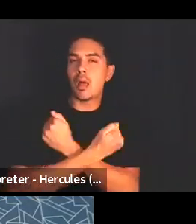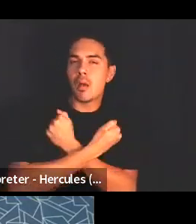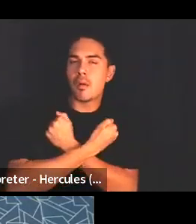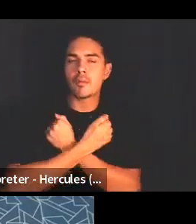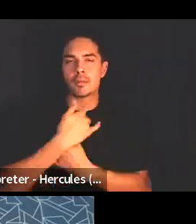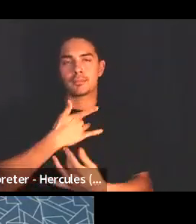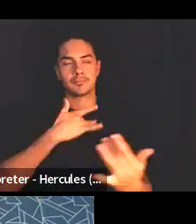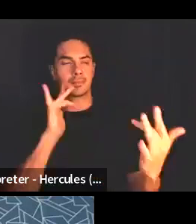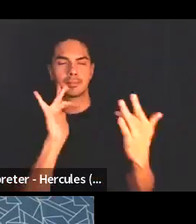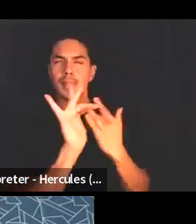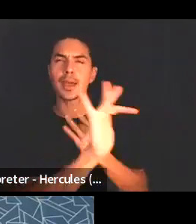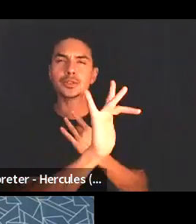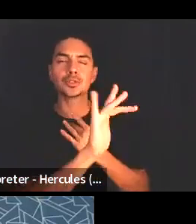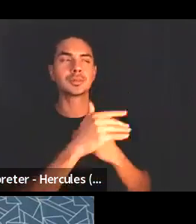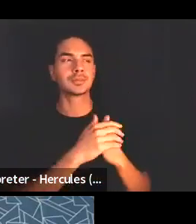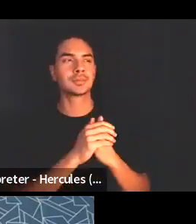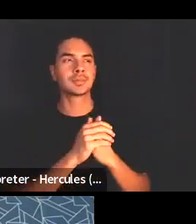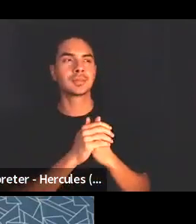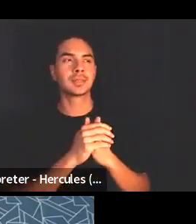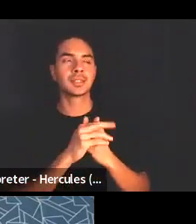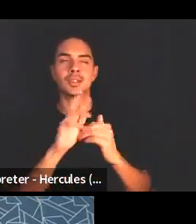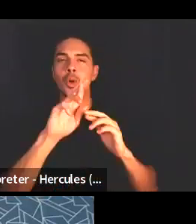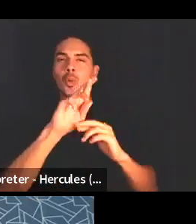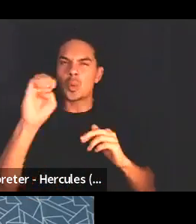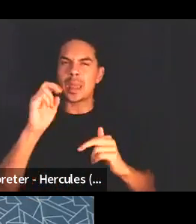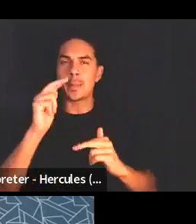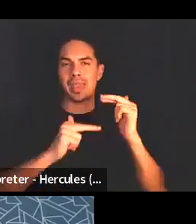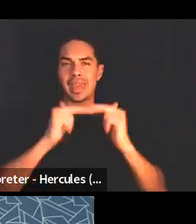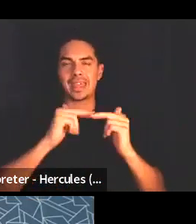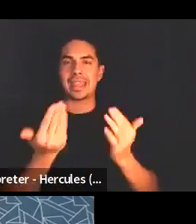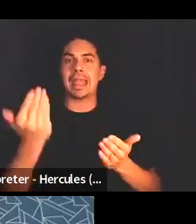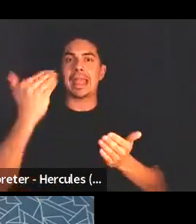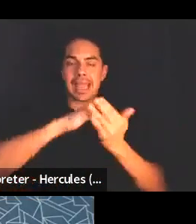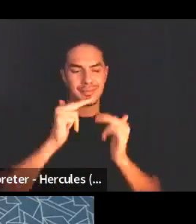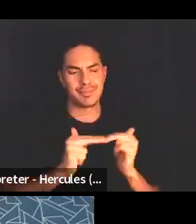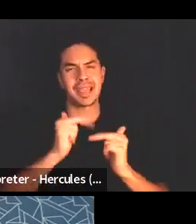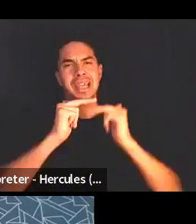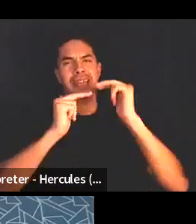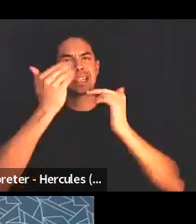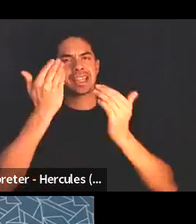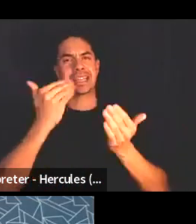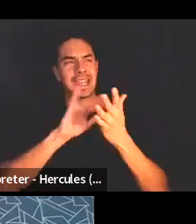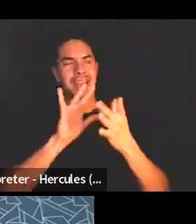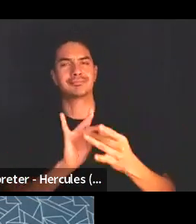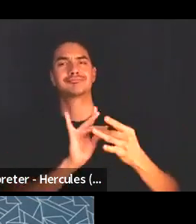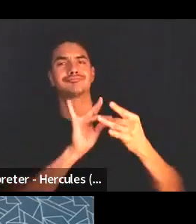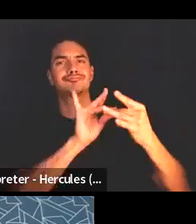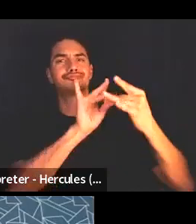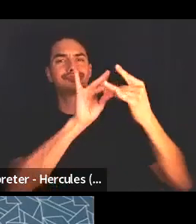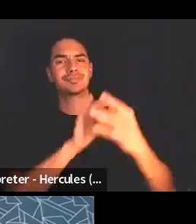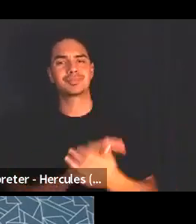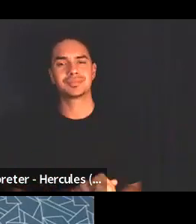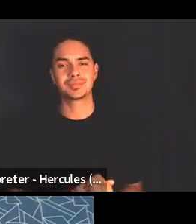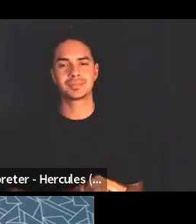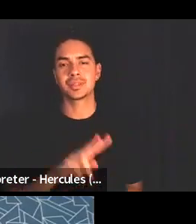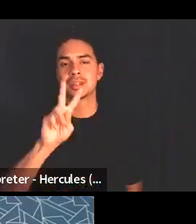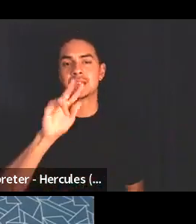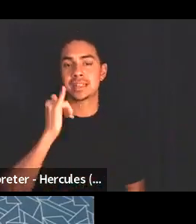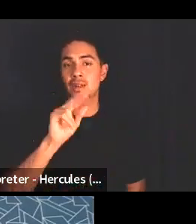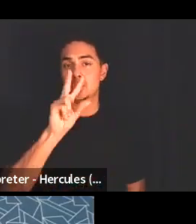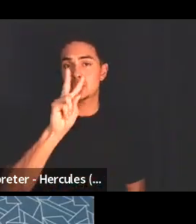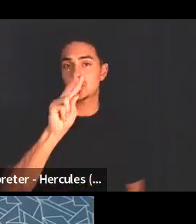and rebuilding. You know, it's 2022. The Carlisle Indian School closed